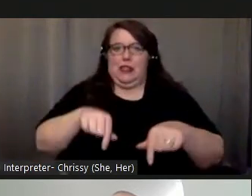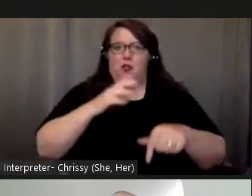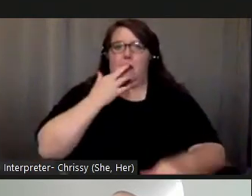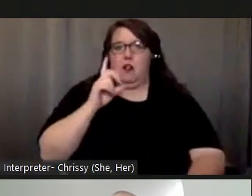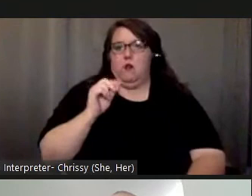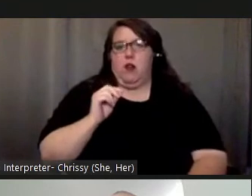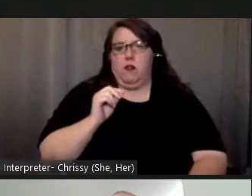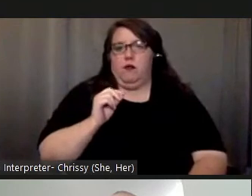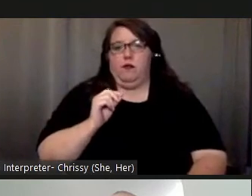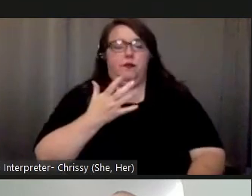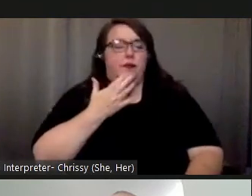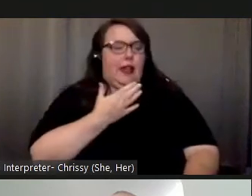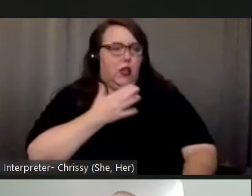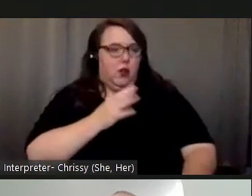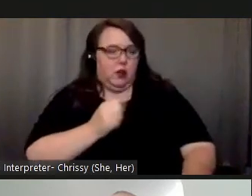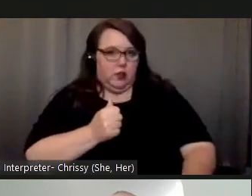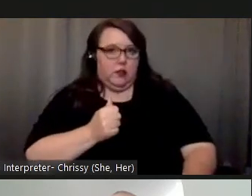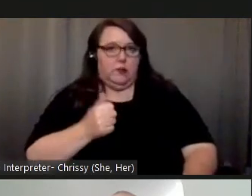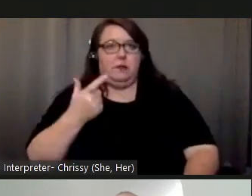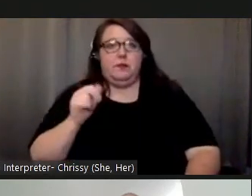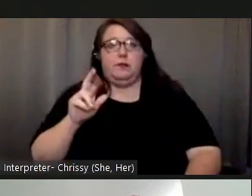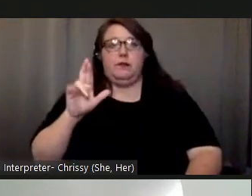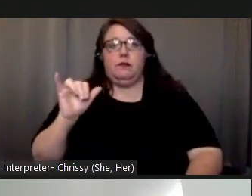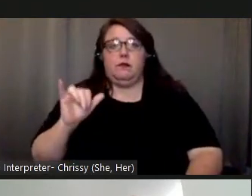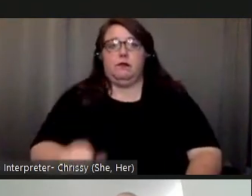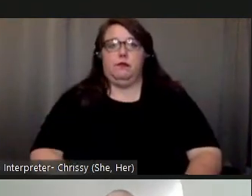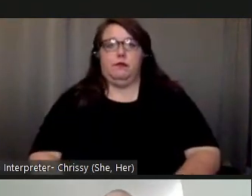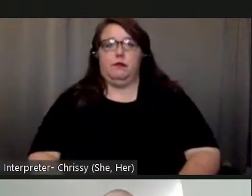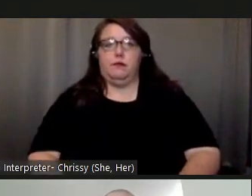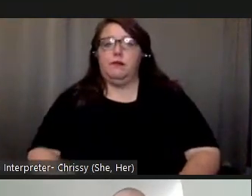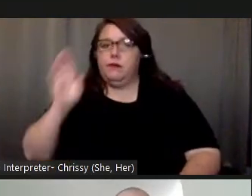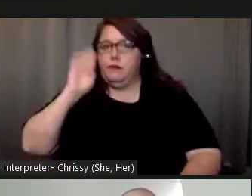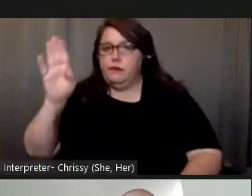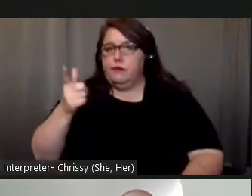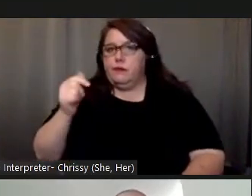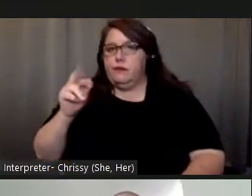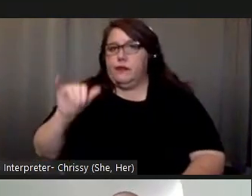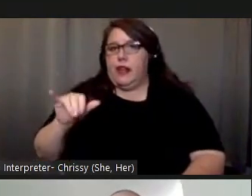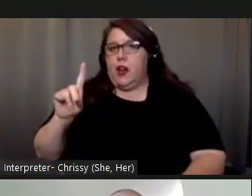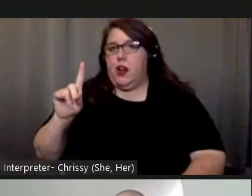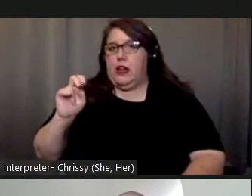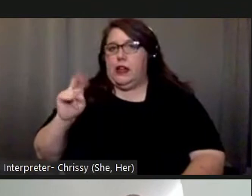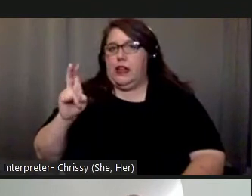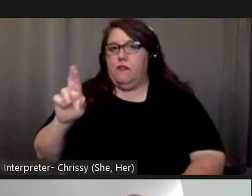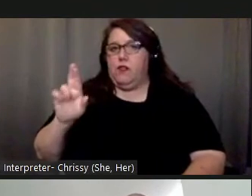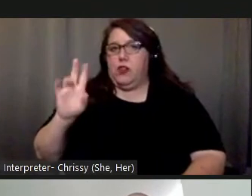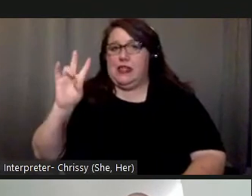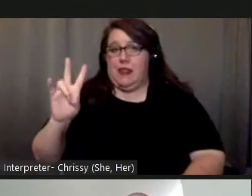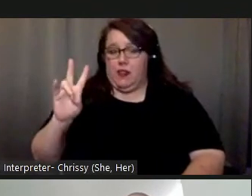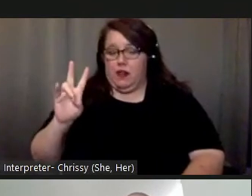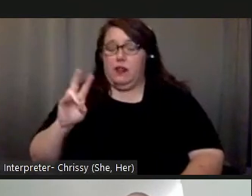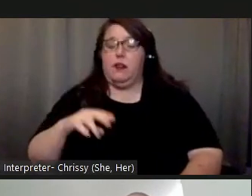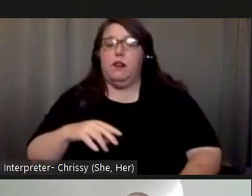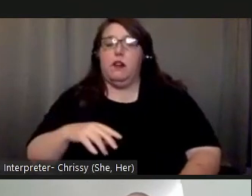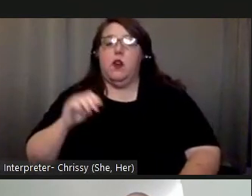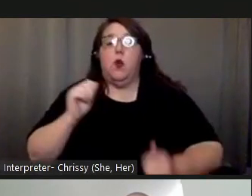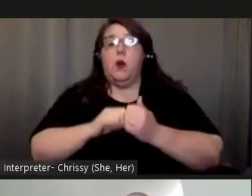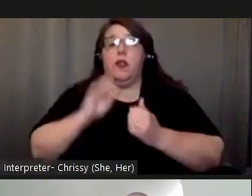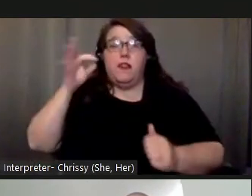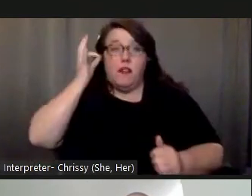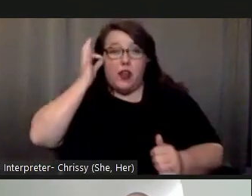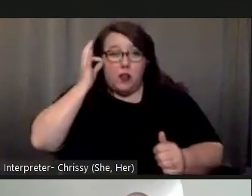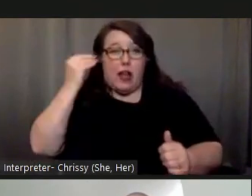Thank you. Great, thank you. Gary, we'll take it over to you. Hi, Gary, Denver 7. With the federally, I know